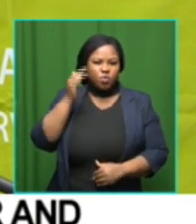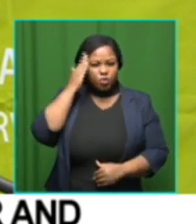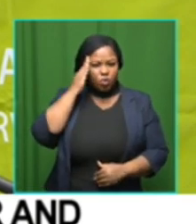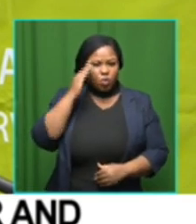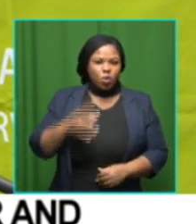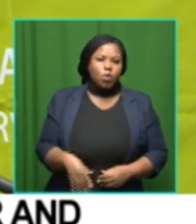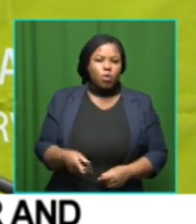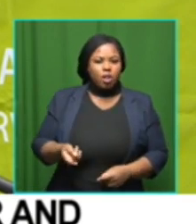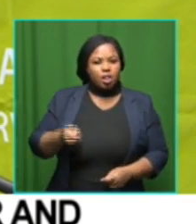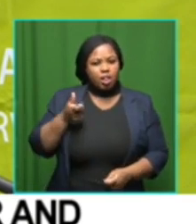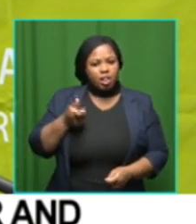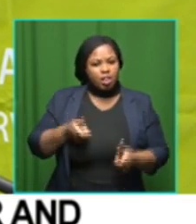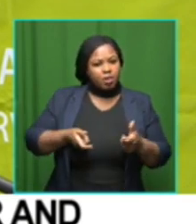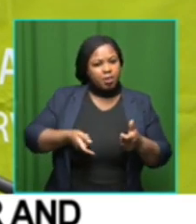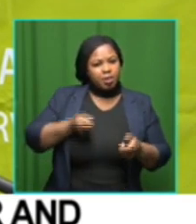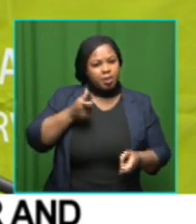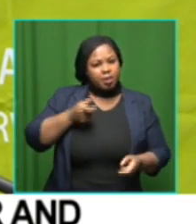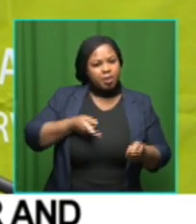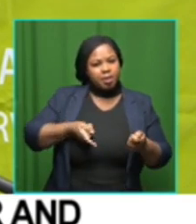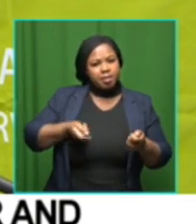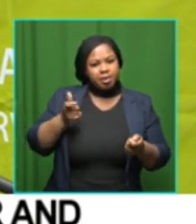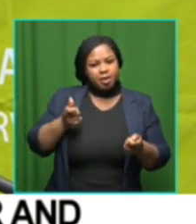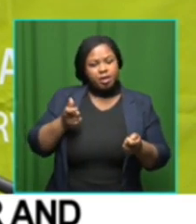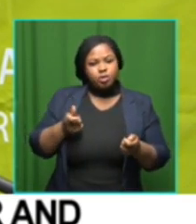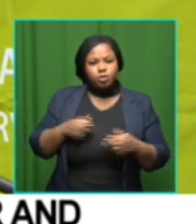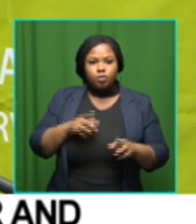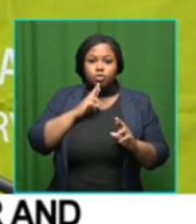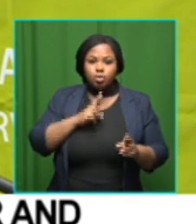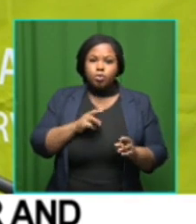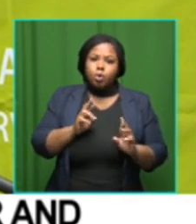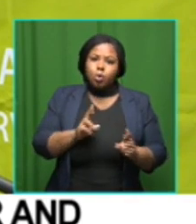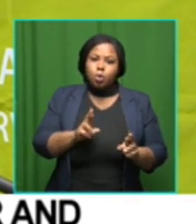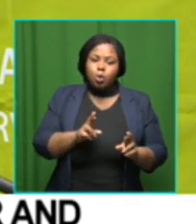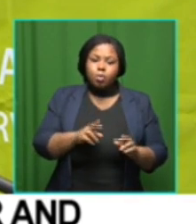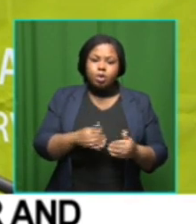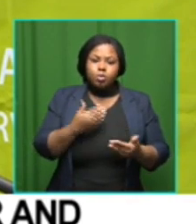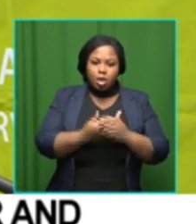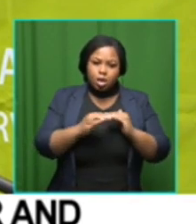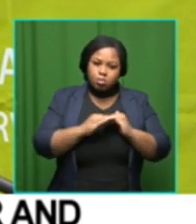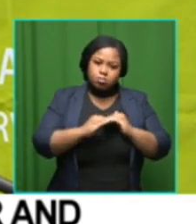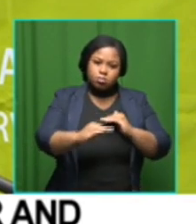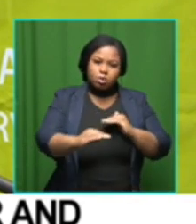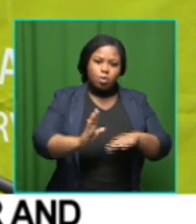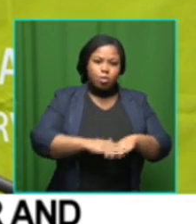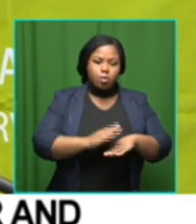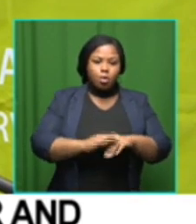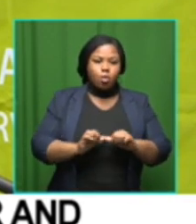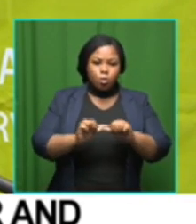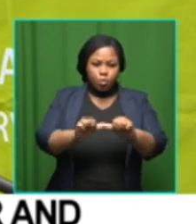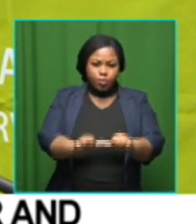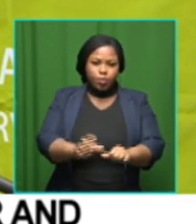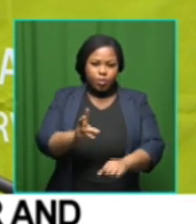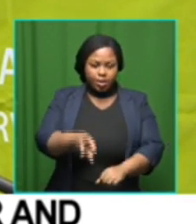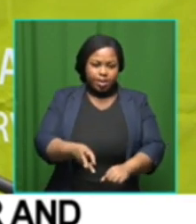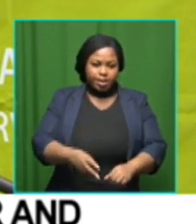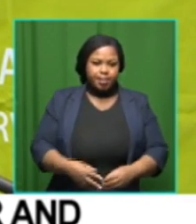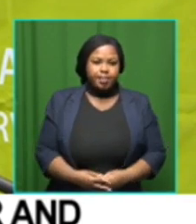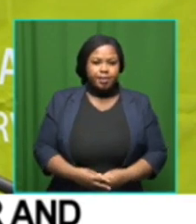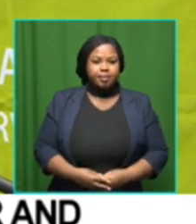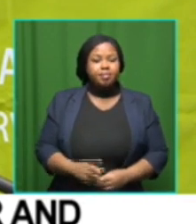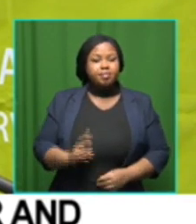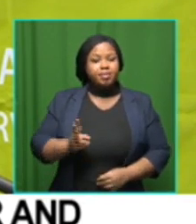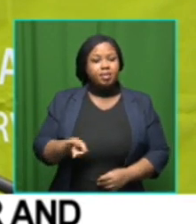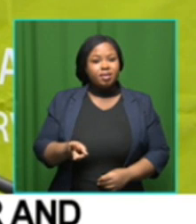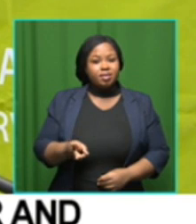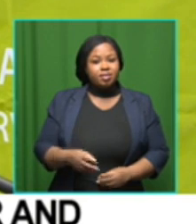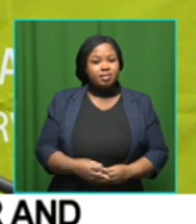new infections. And it's something that we're hoping that it will be sustained. And hopefully it will also help